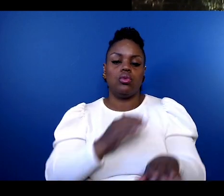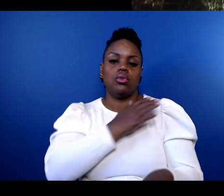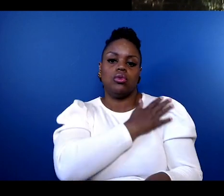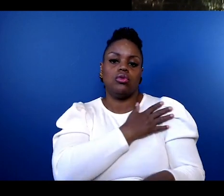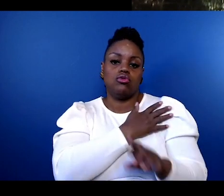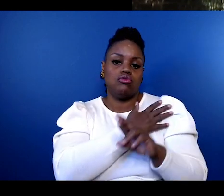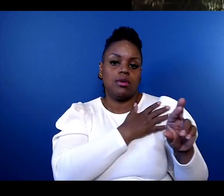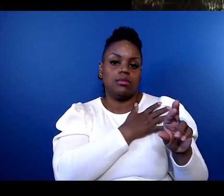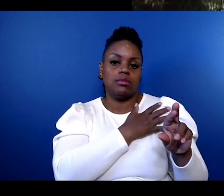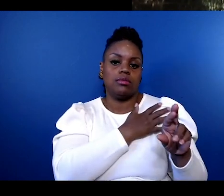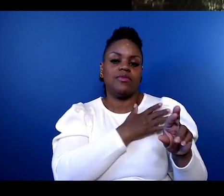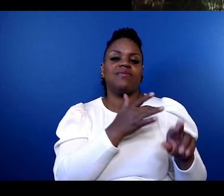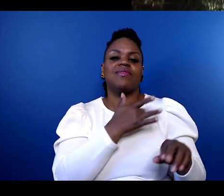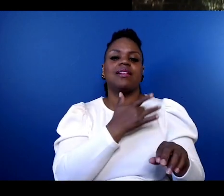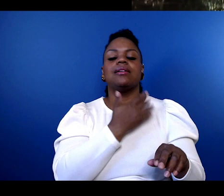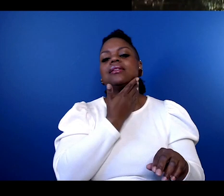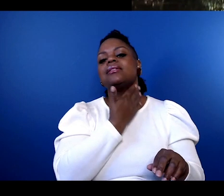Stretching the left side of the neck.